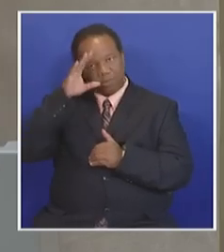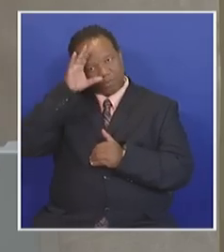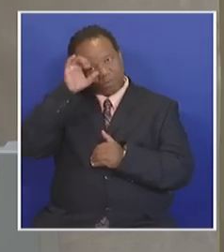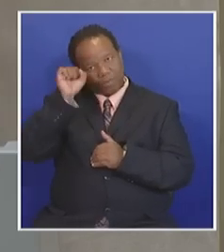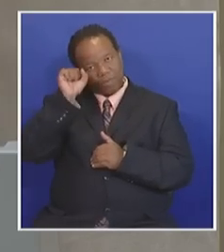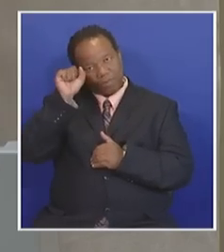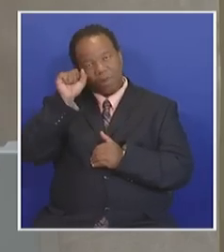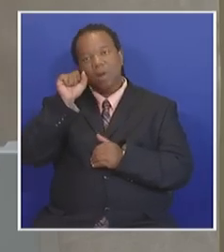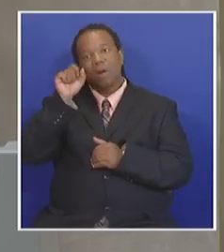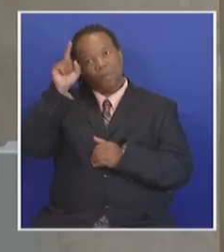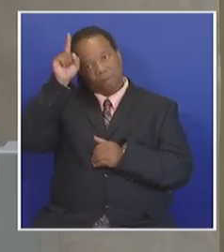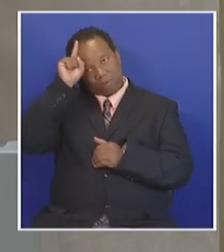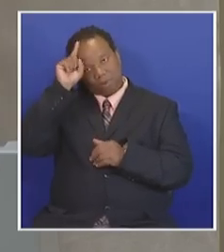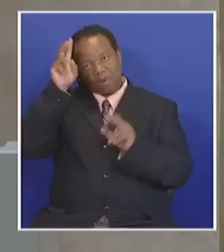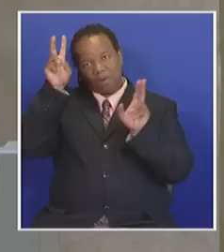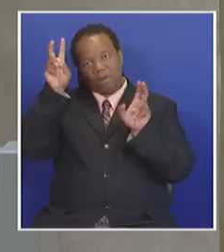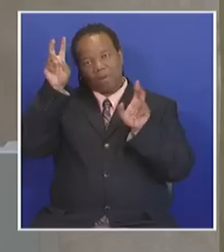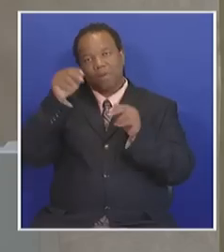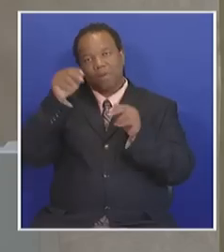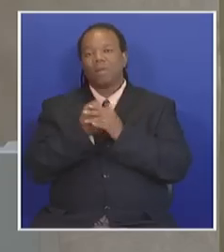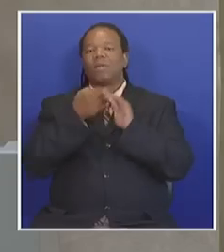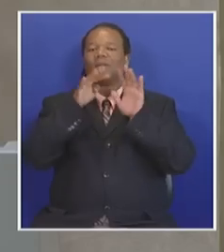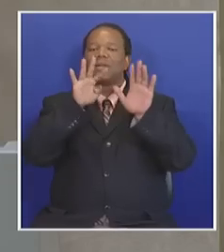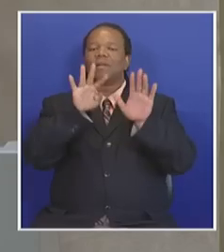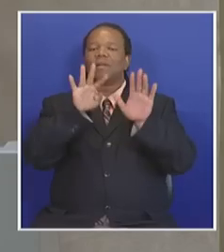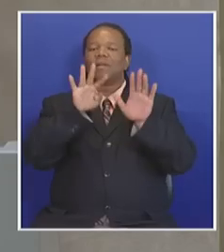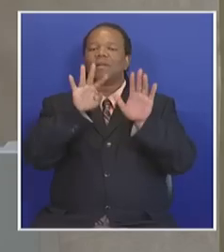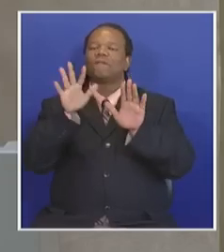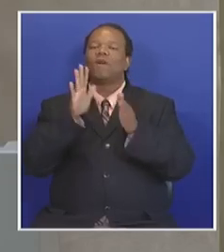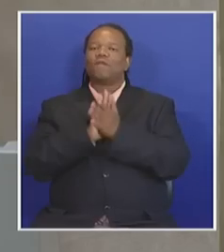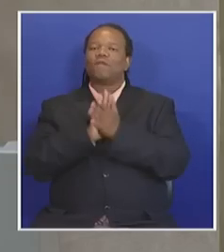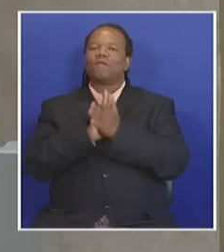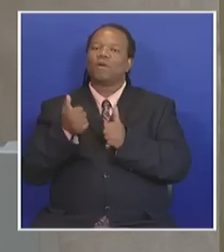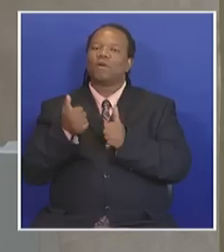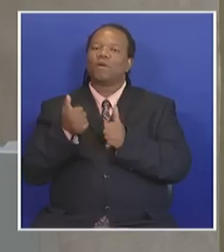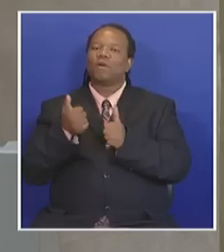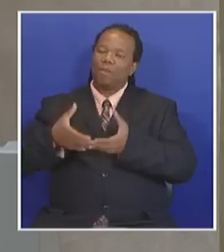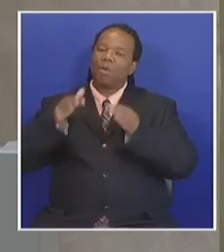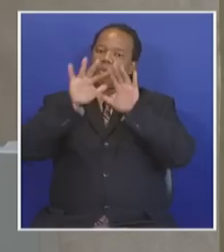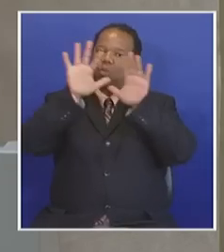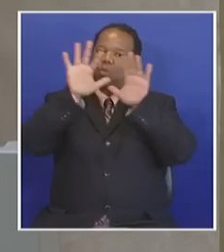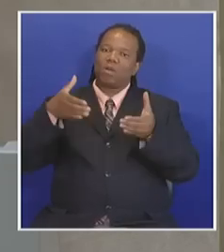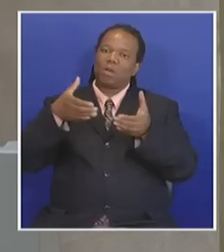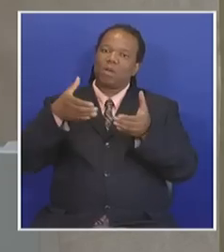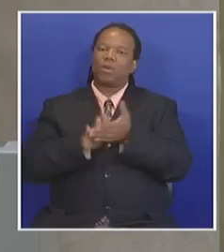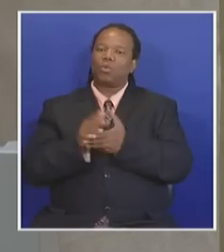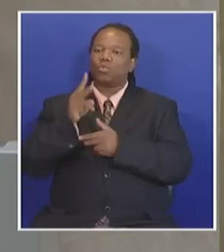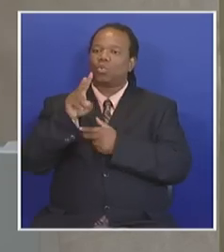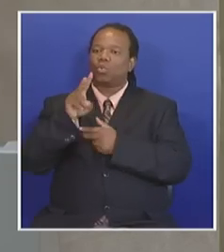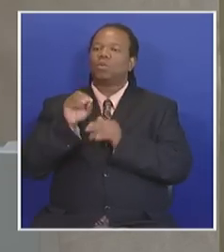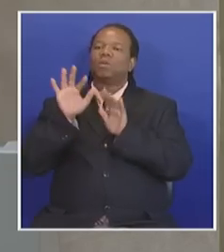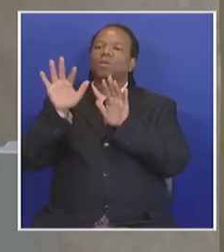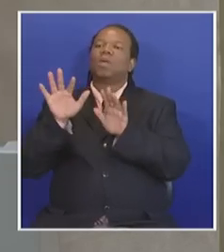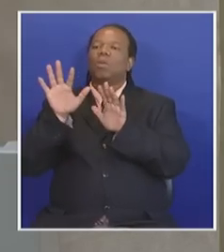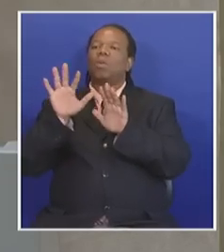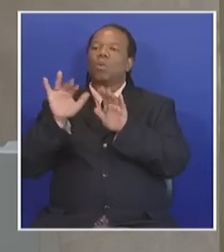statesman. I call to our memories the 1995 Rugby World Cup, the 2010 Soccer World Cup, performing arts festivals